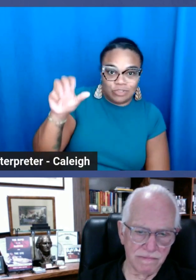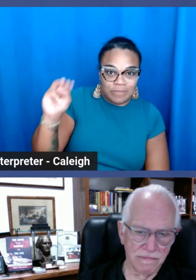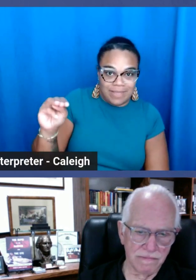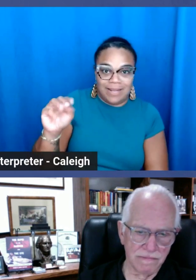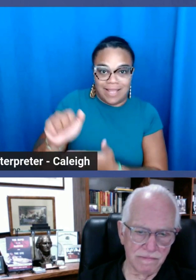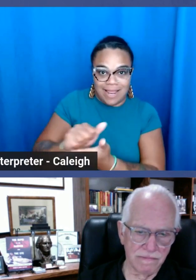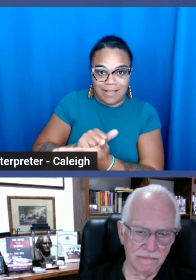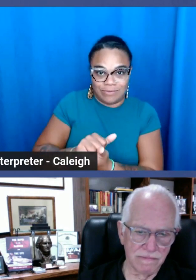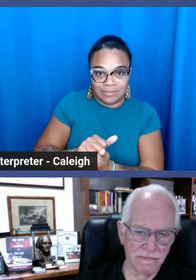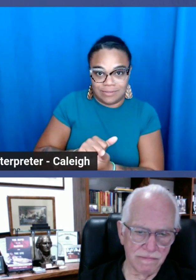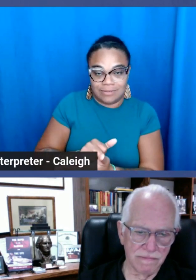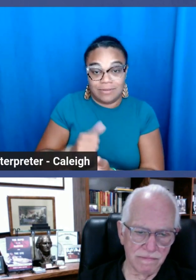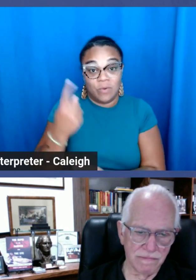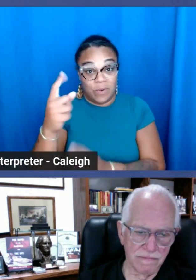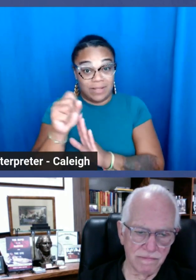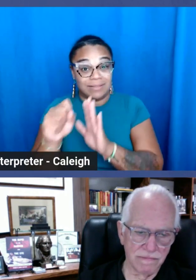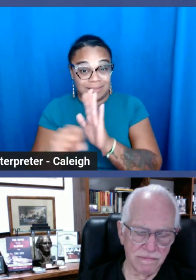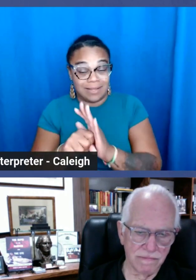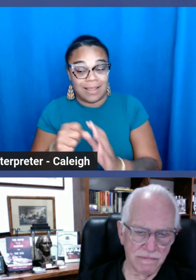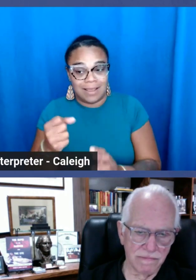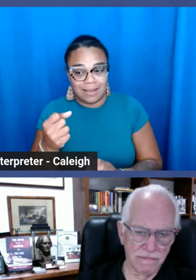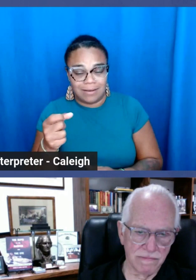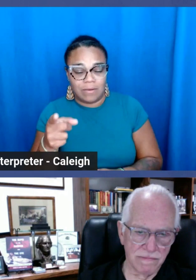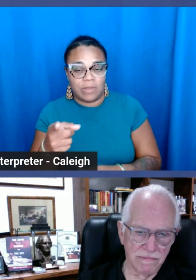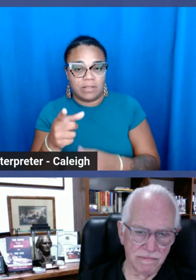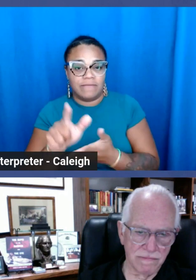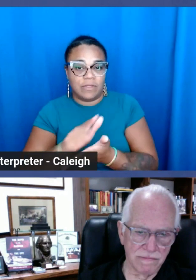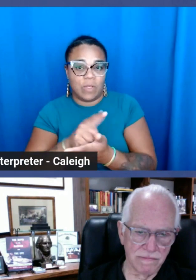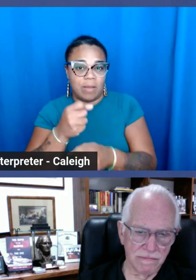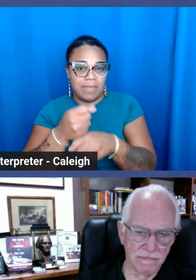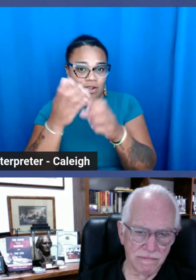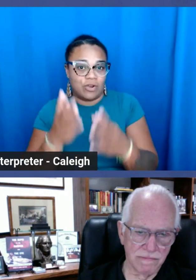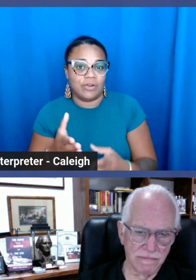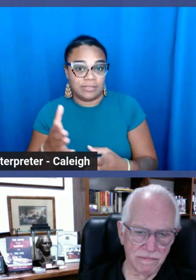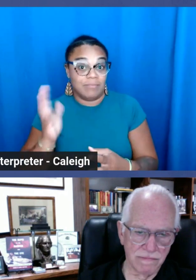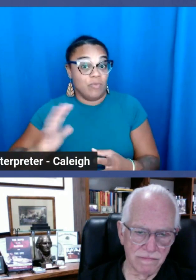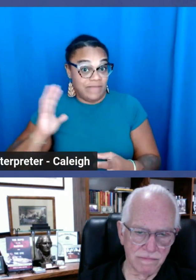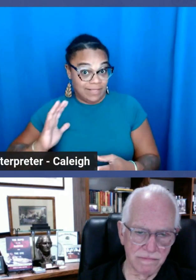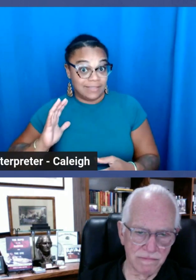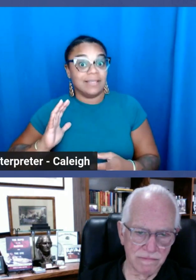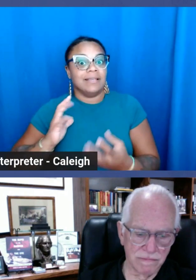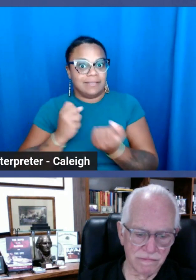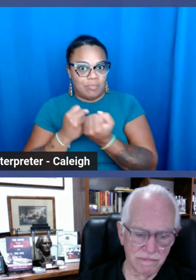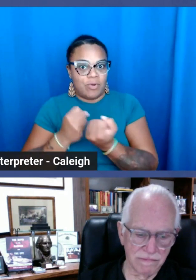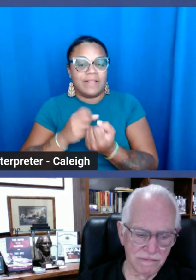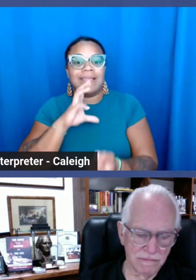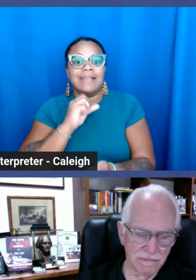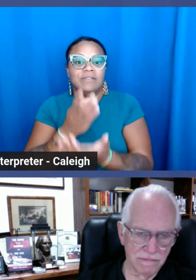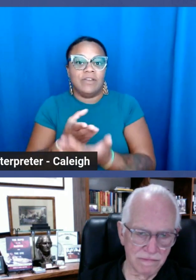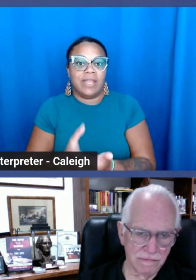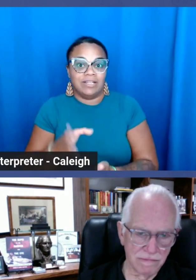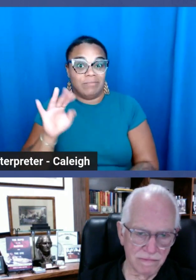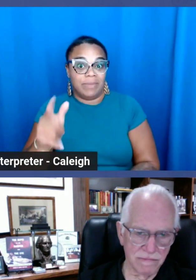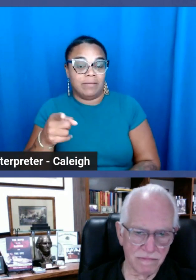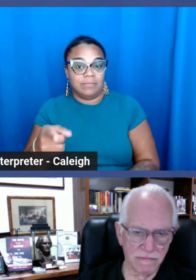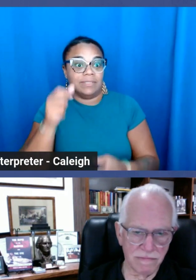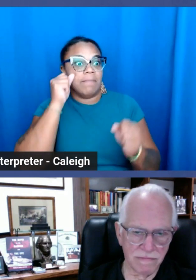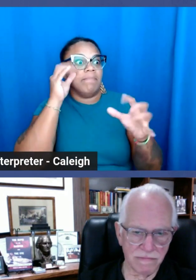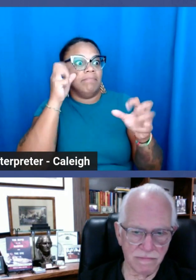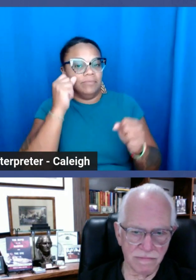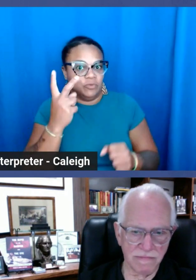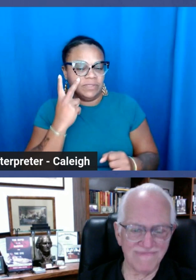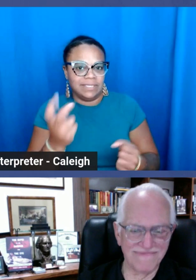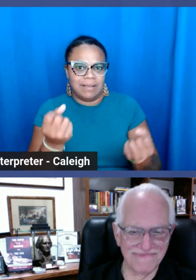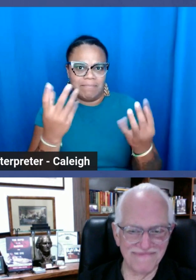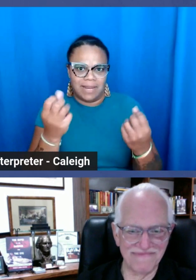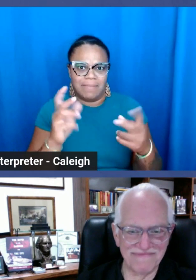that one of the lawmakers who was supporting the age verification bill was stunned to see how many people were complaining about